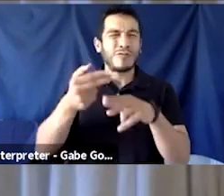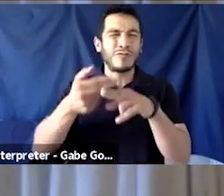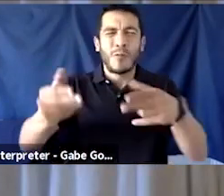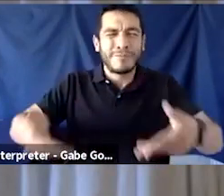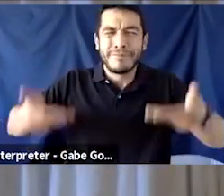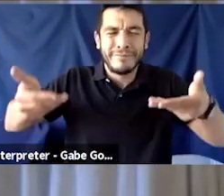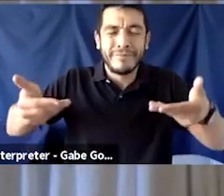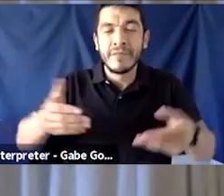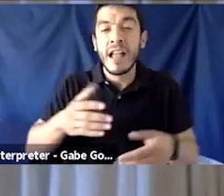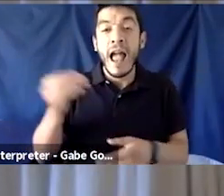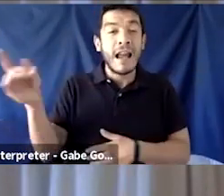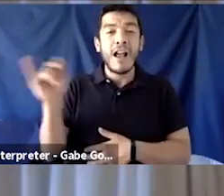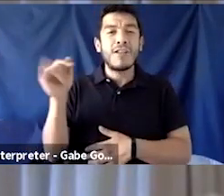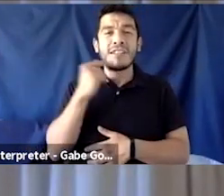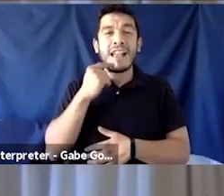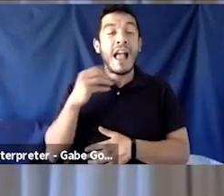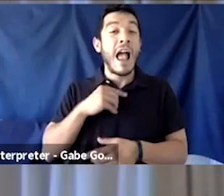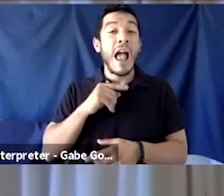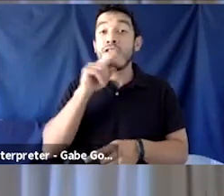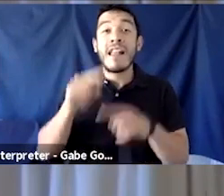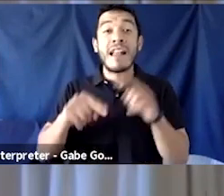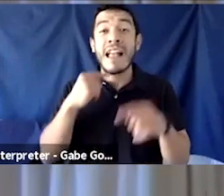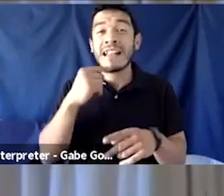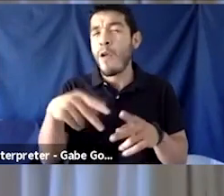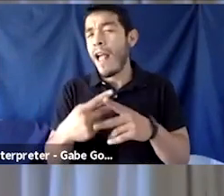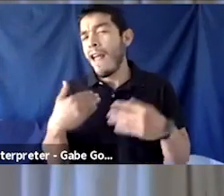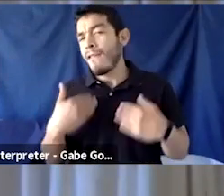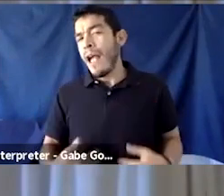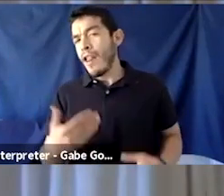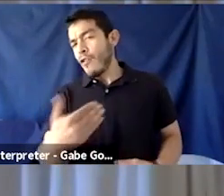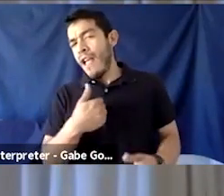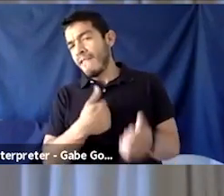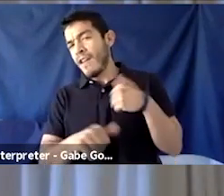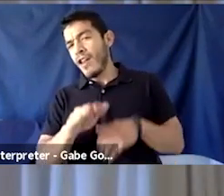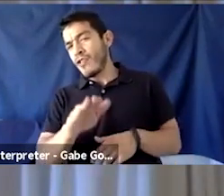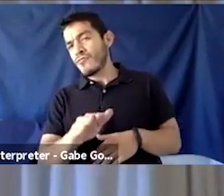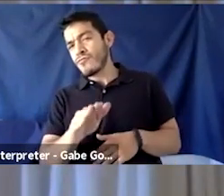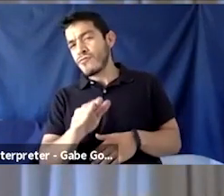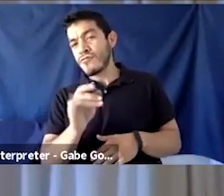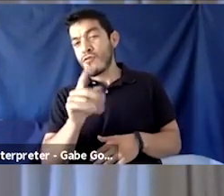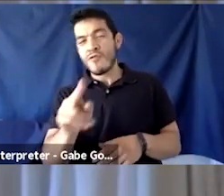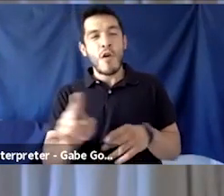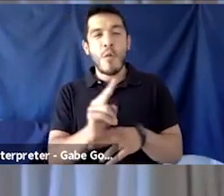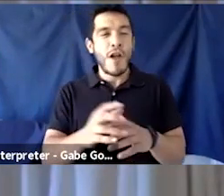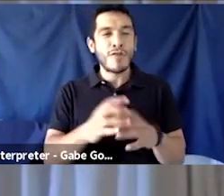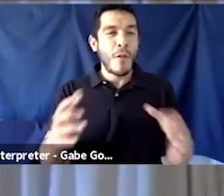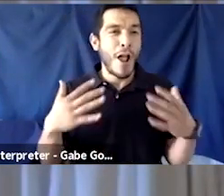And he said, well, you know, I really can't tell what kind of body you've got under those, you know, you're wearing so many clothes.